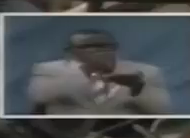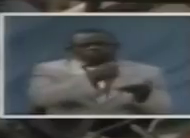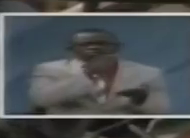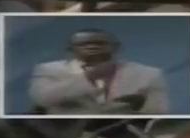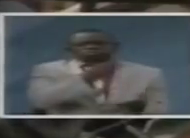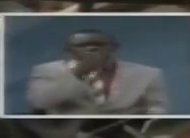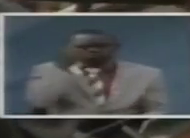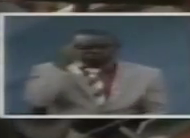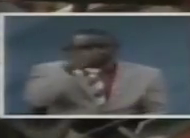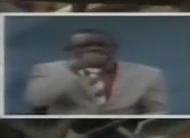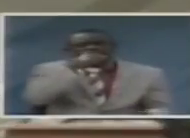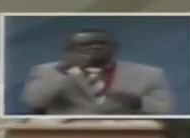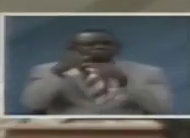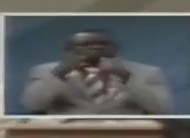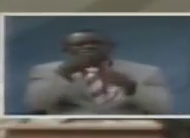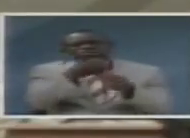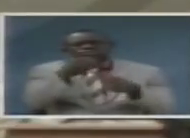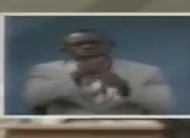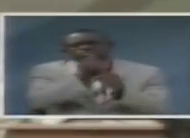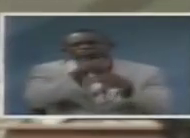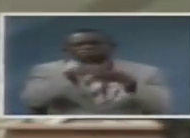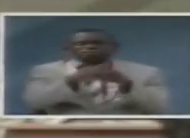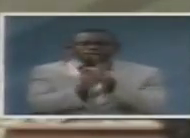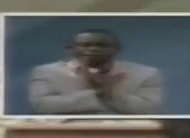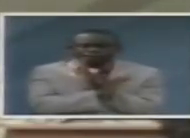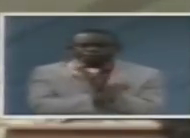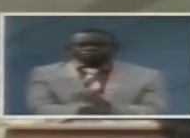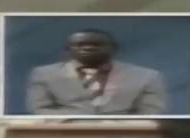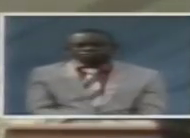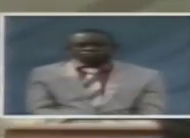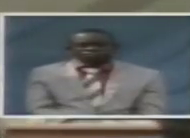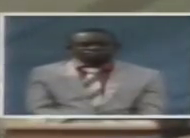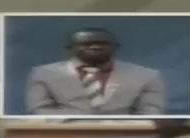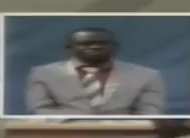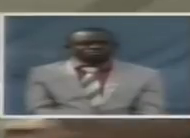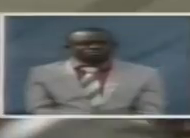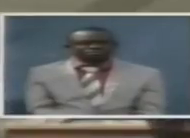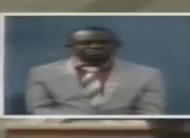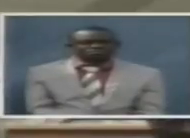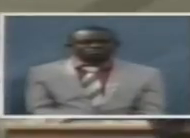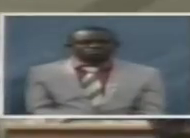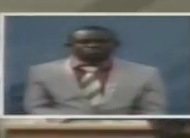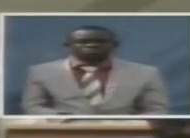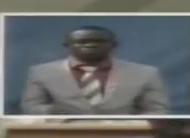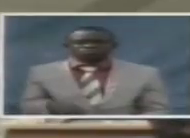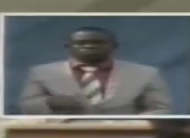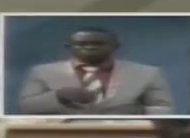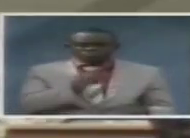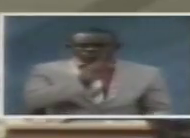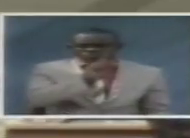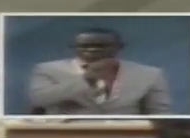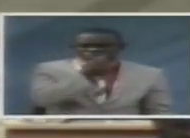Mr. Speaker, to maintain diversification drive, government during 2017